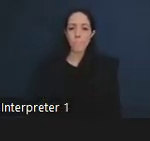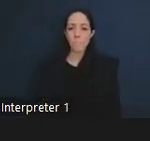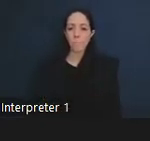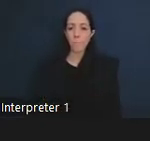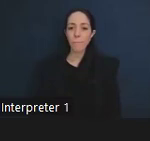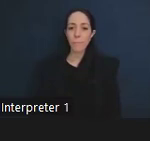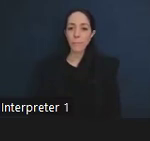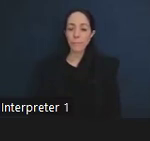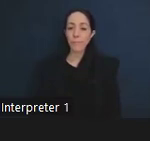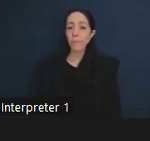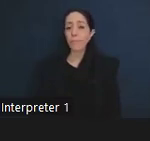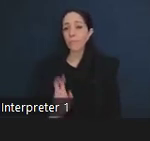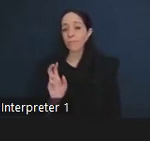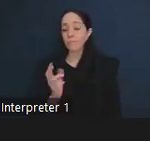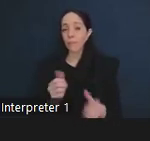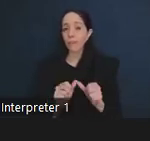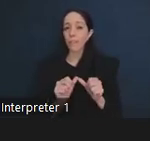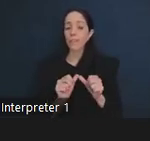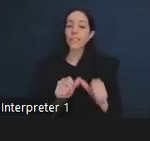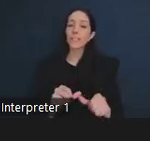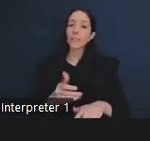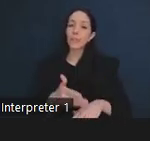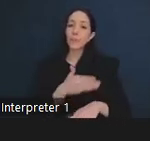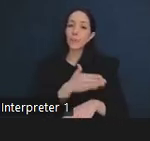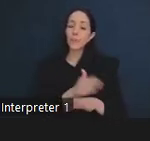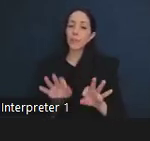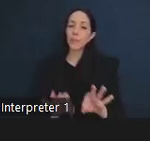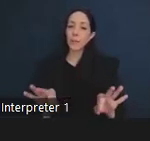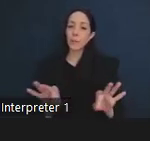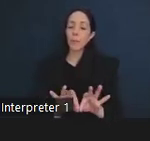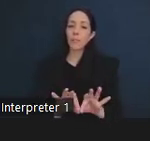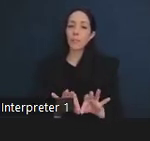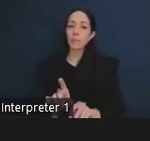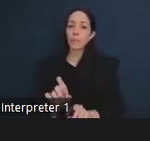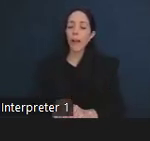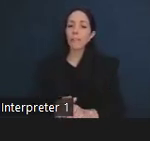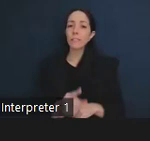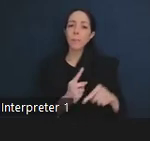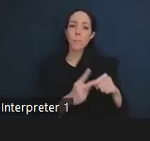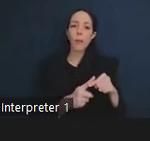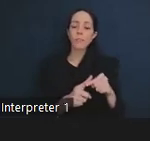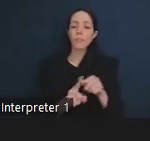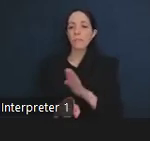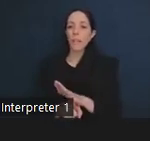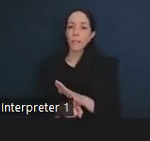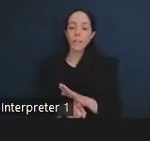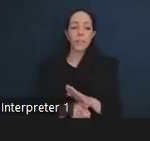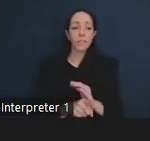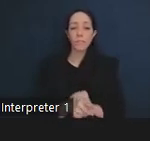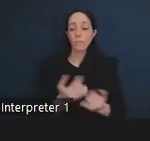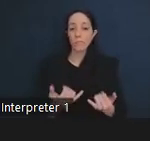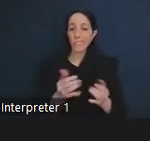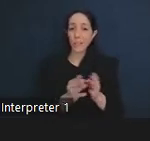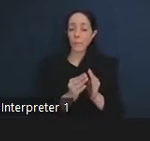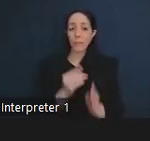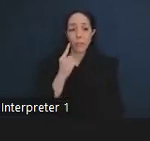of continuous improvement, I would like to ask both for what went well and what you would change about today's meeting. So